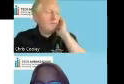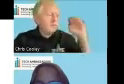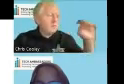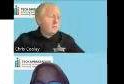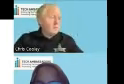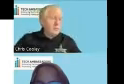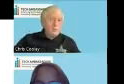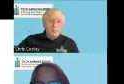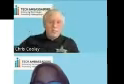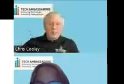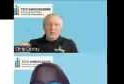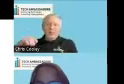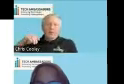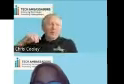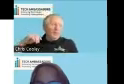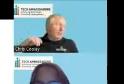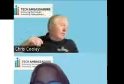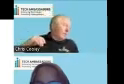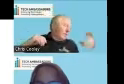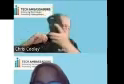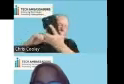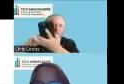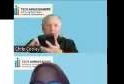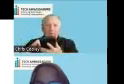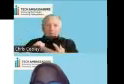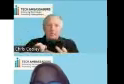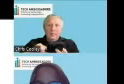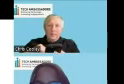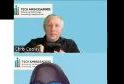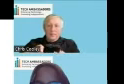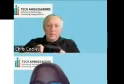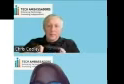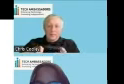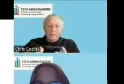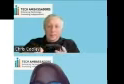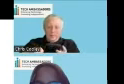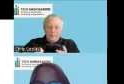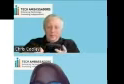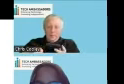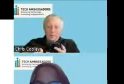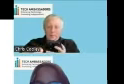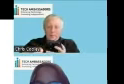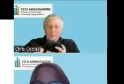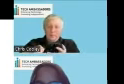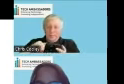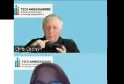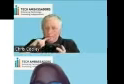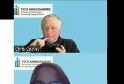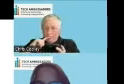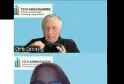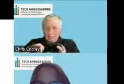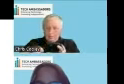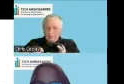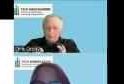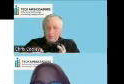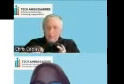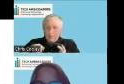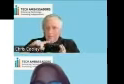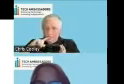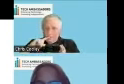a web browser yourself and go to the website and log in. Right. I think Jen might have actually mentioned